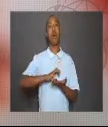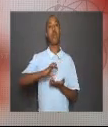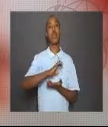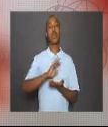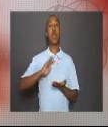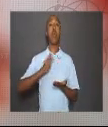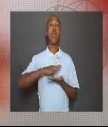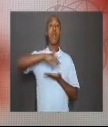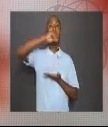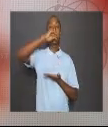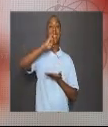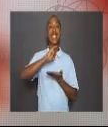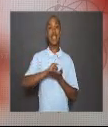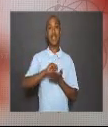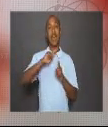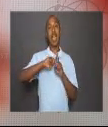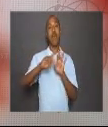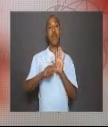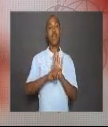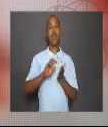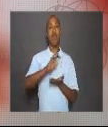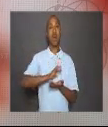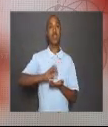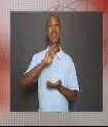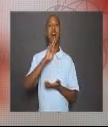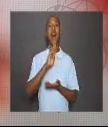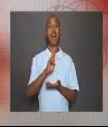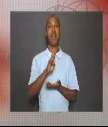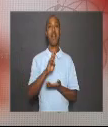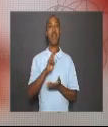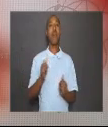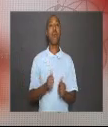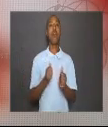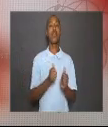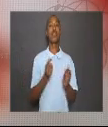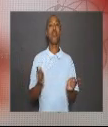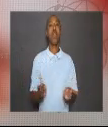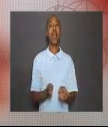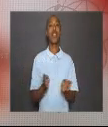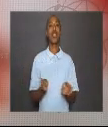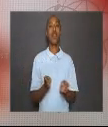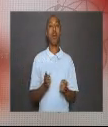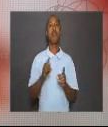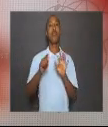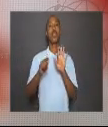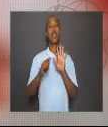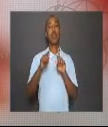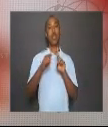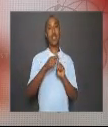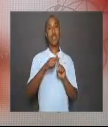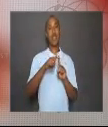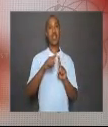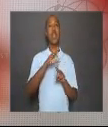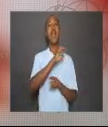We learned that ionic compounds are an ordered collection of positively